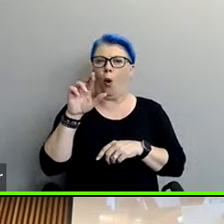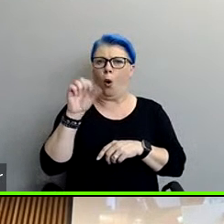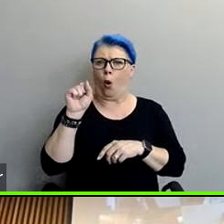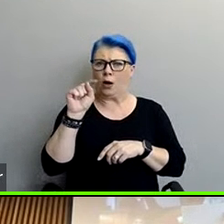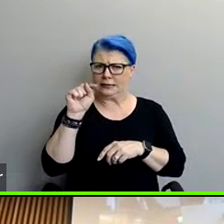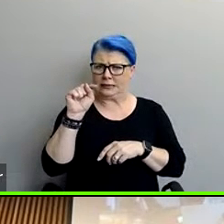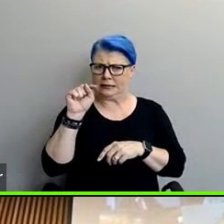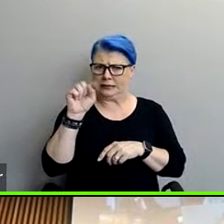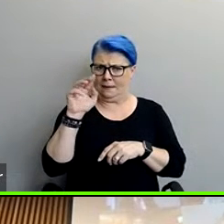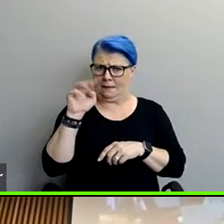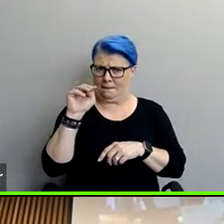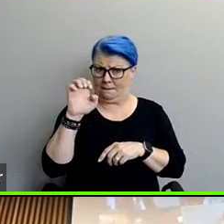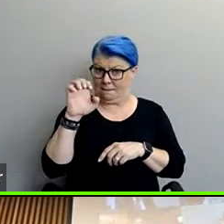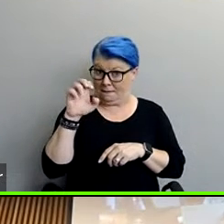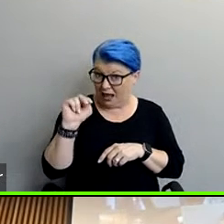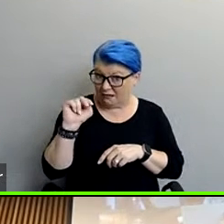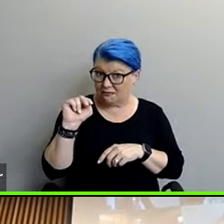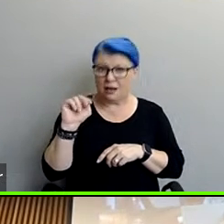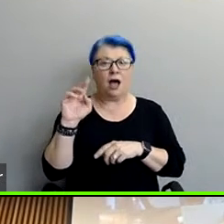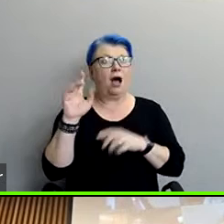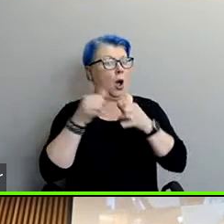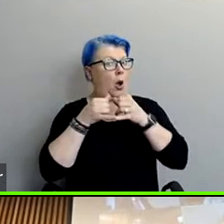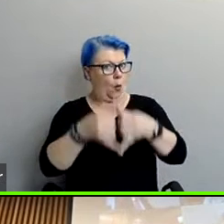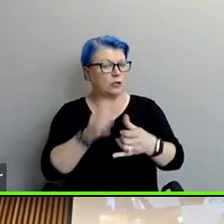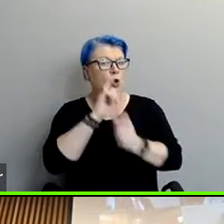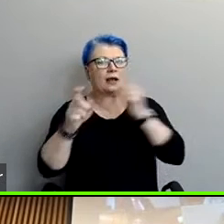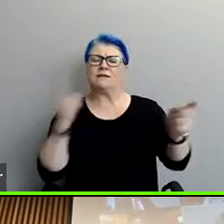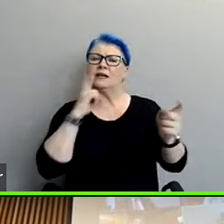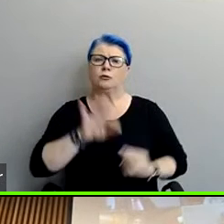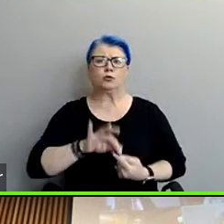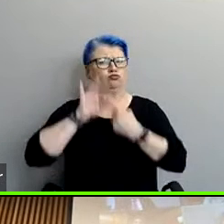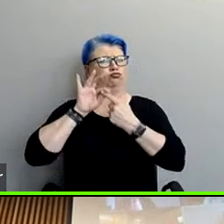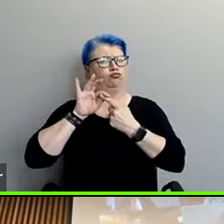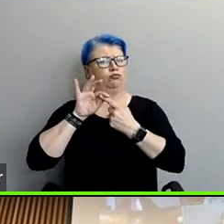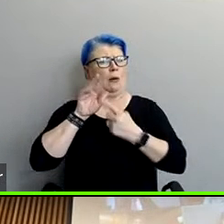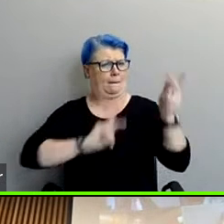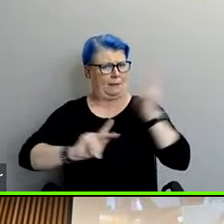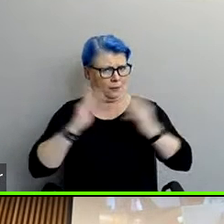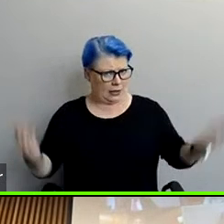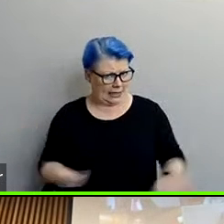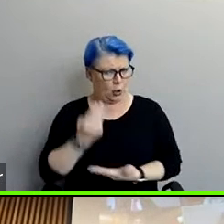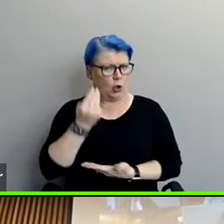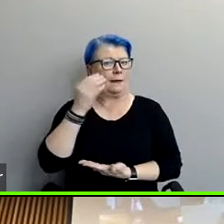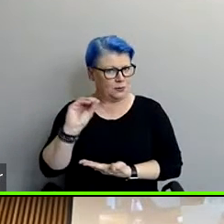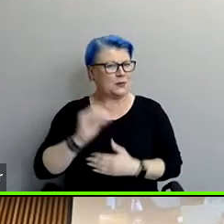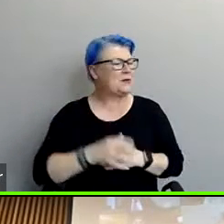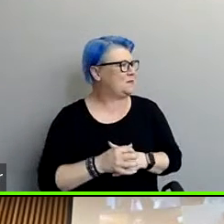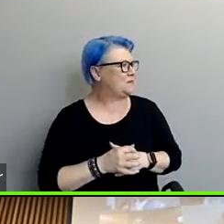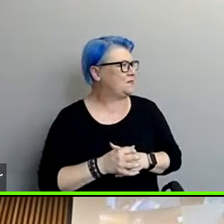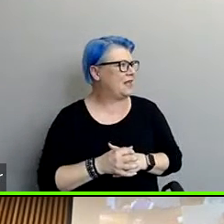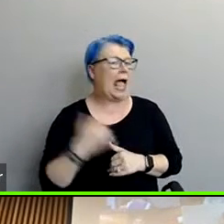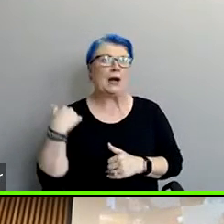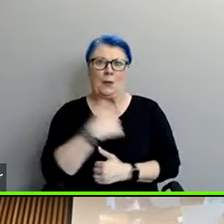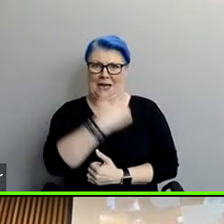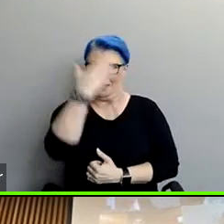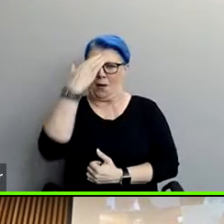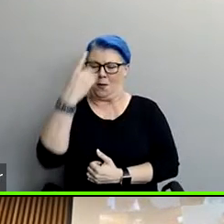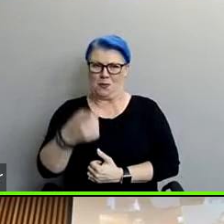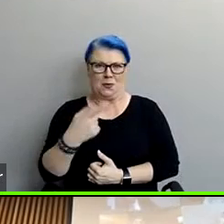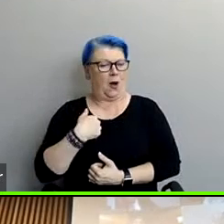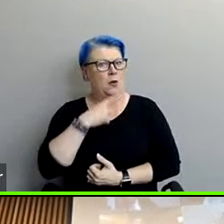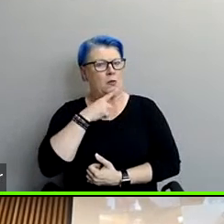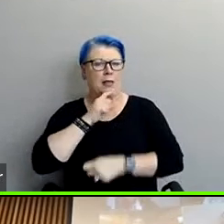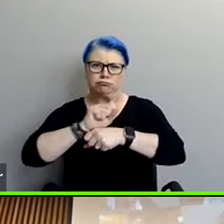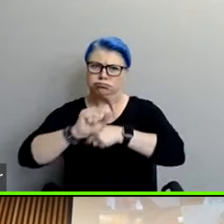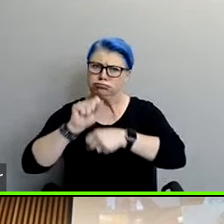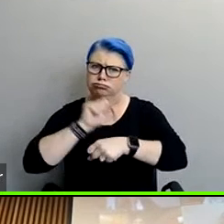work for public education. That this monster that you could work with, a special school district and all the things